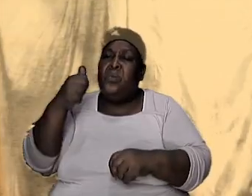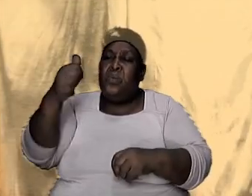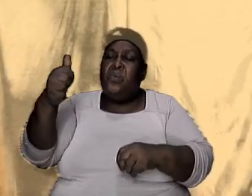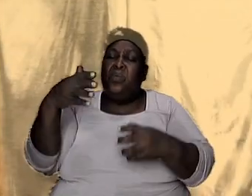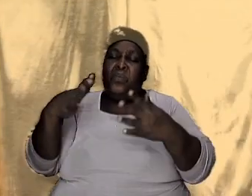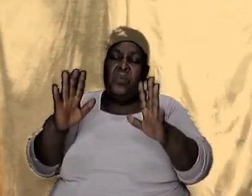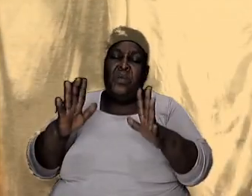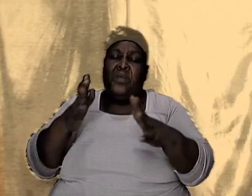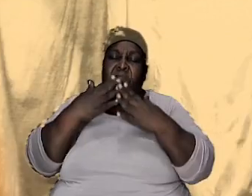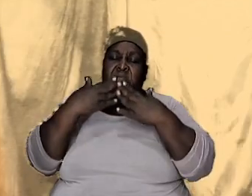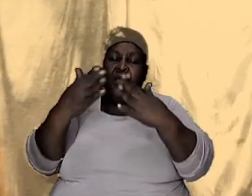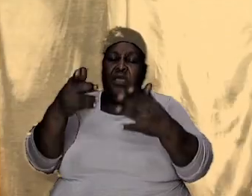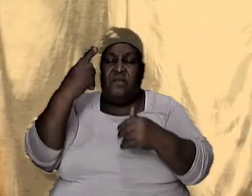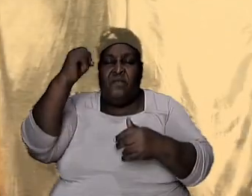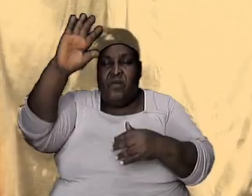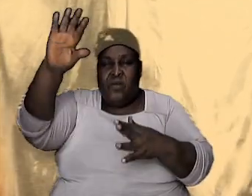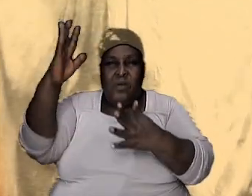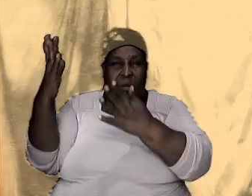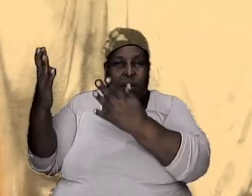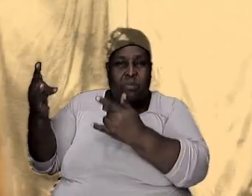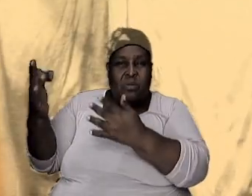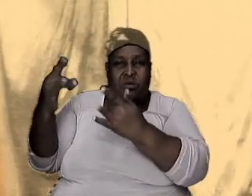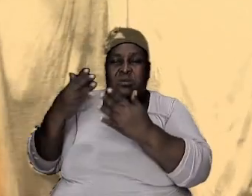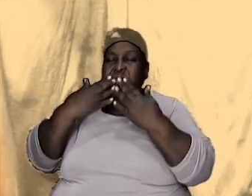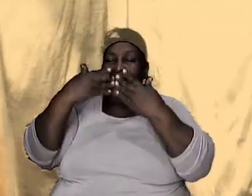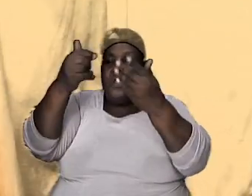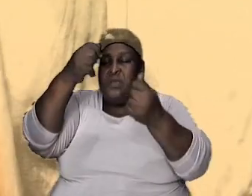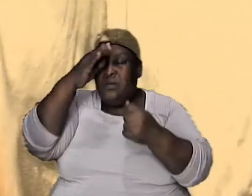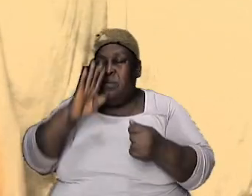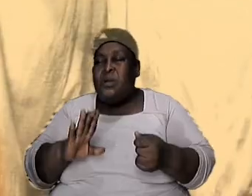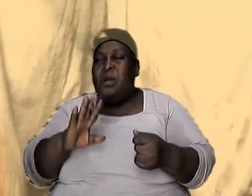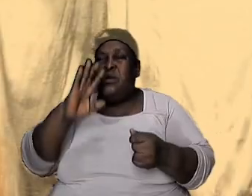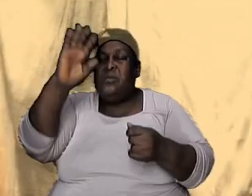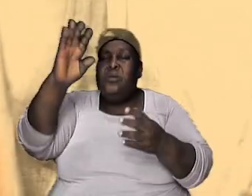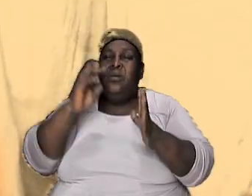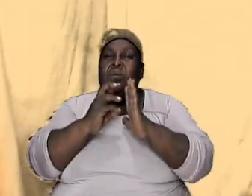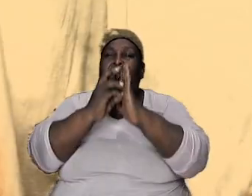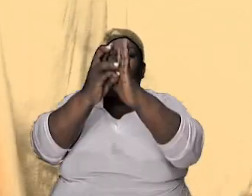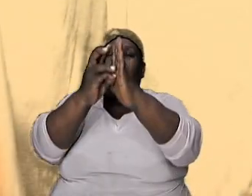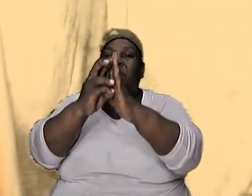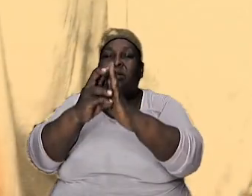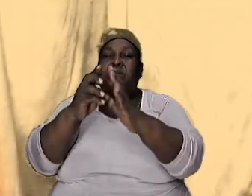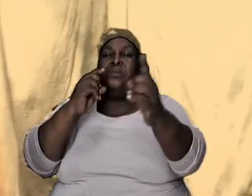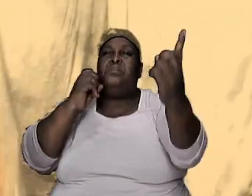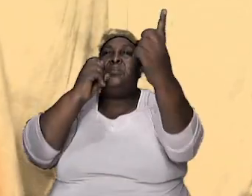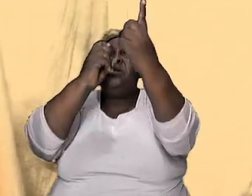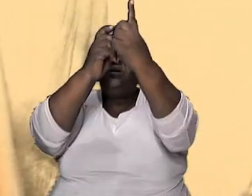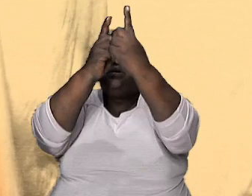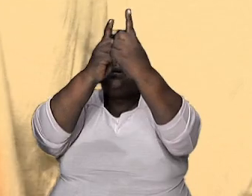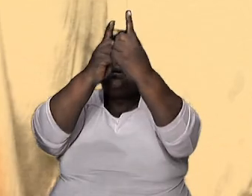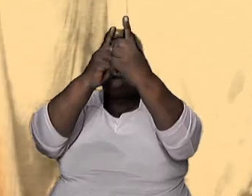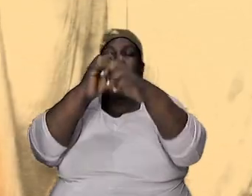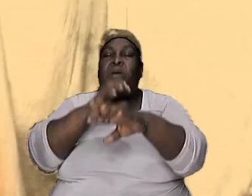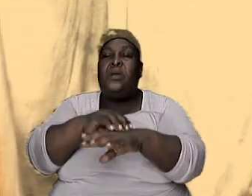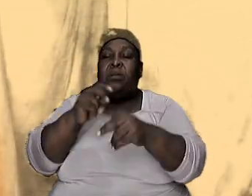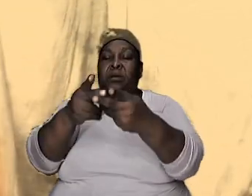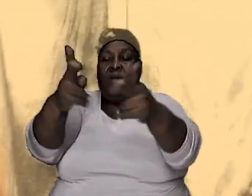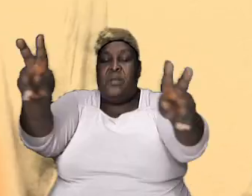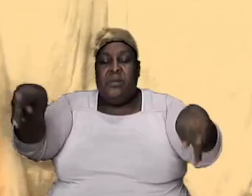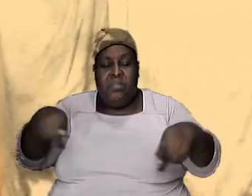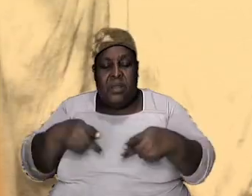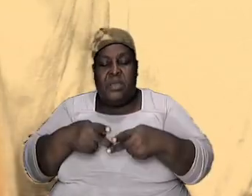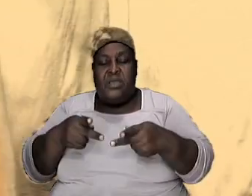But God, we thank you, Lord, for your mercy. We thank you, God, that you're willing to meet us at that place,